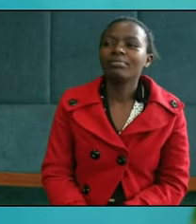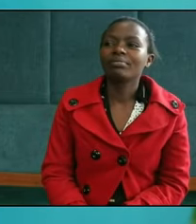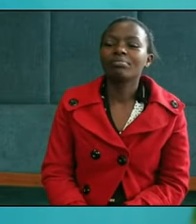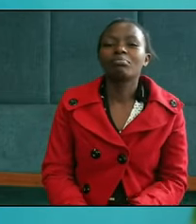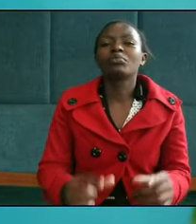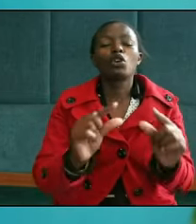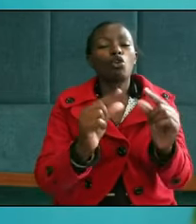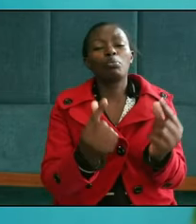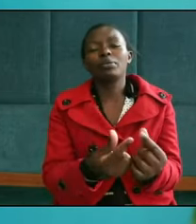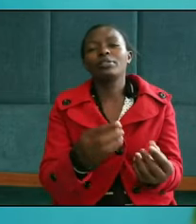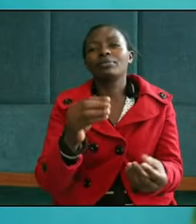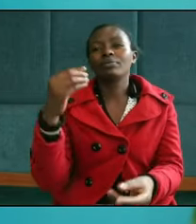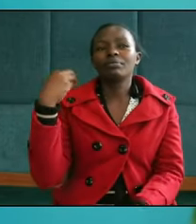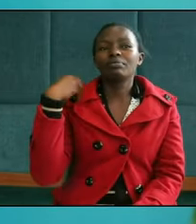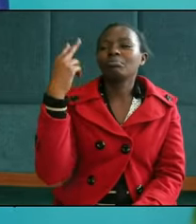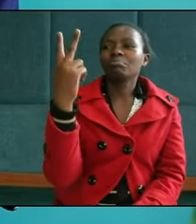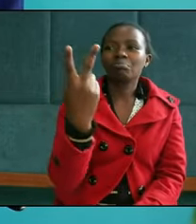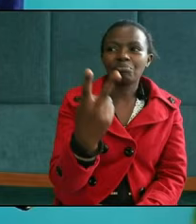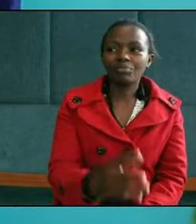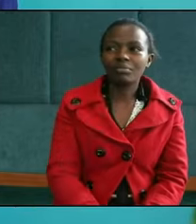Group number two,